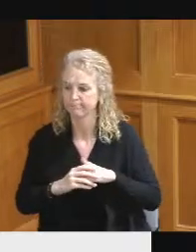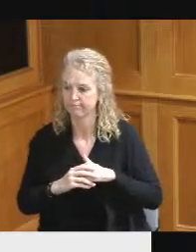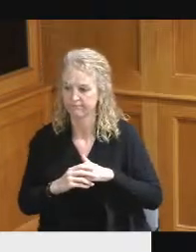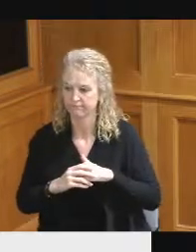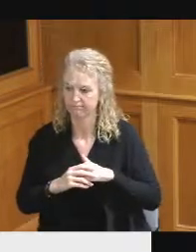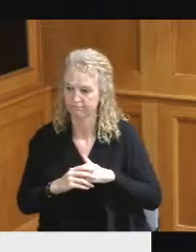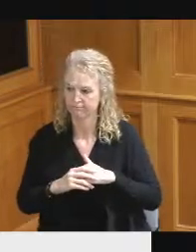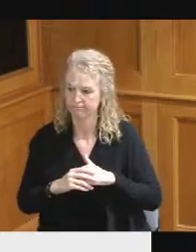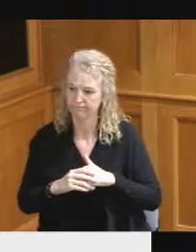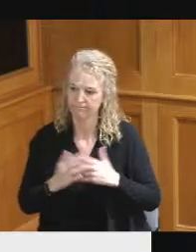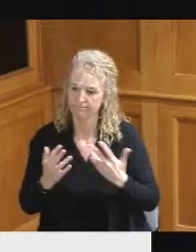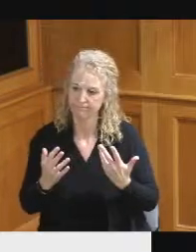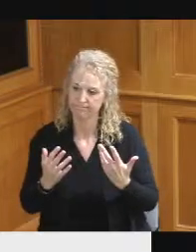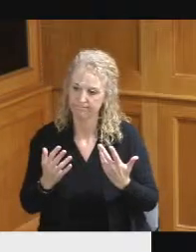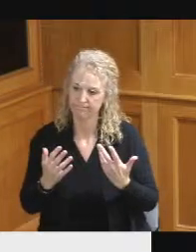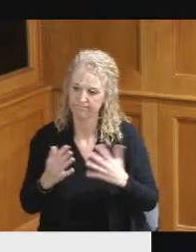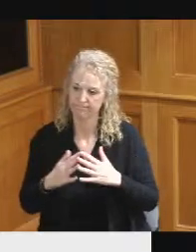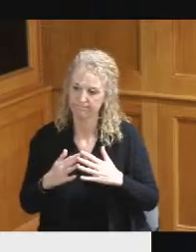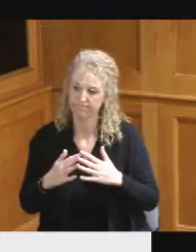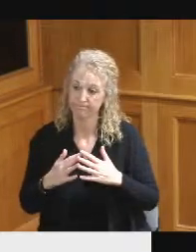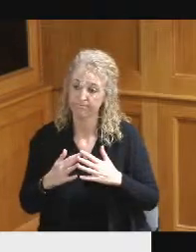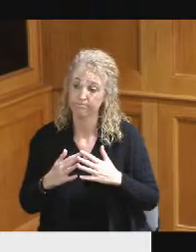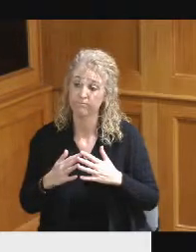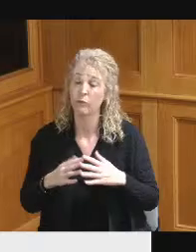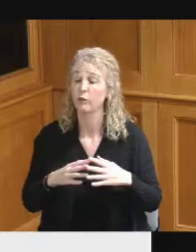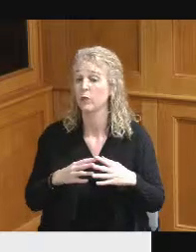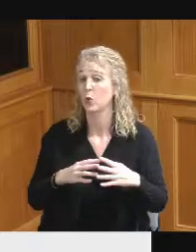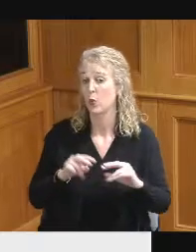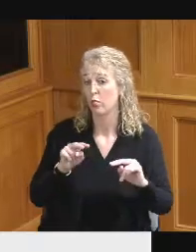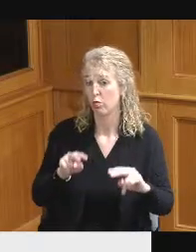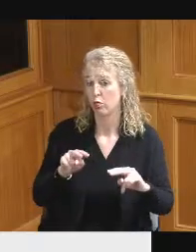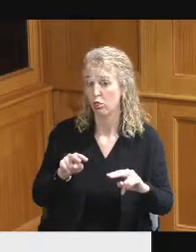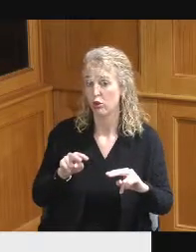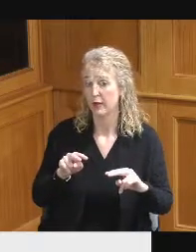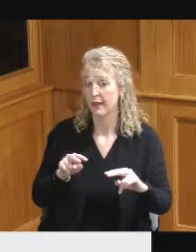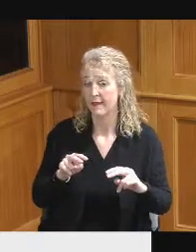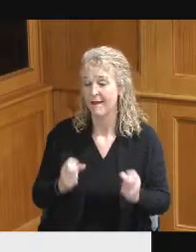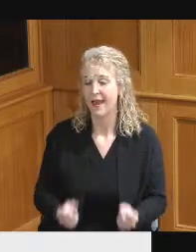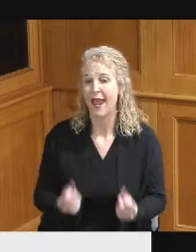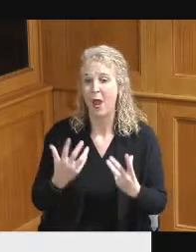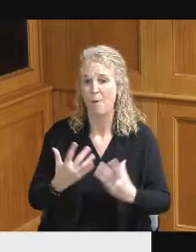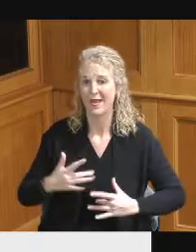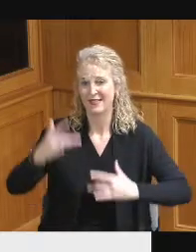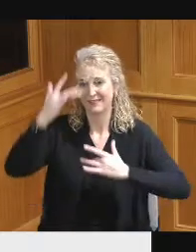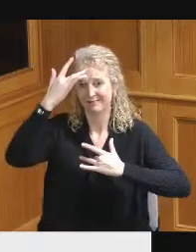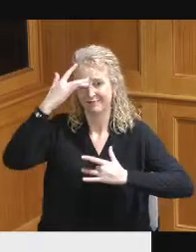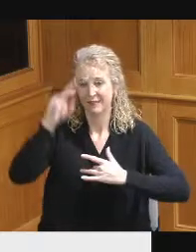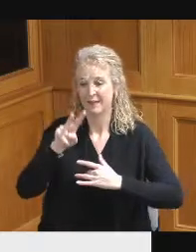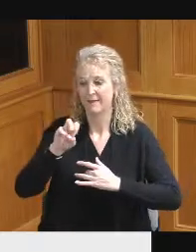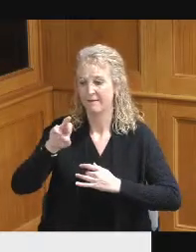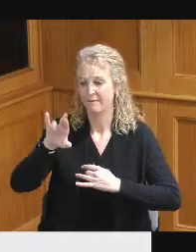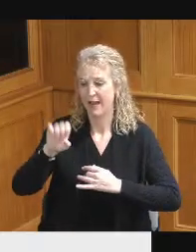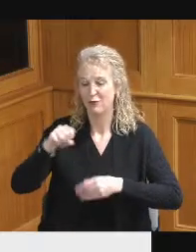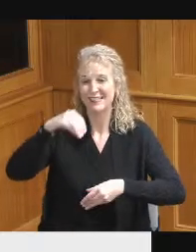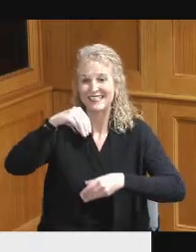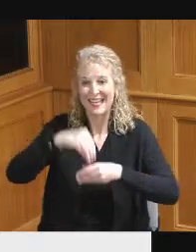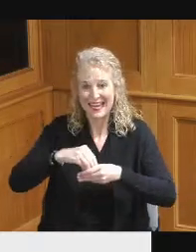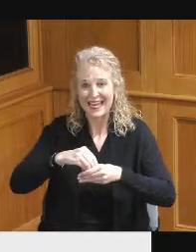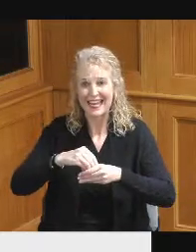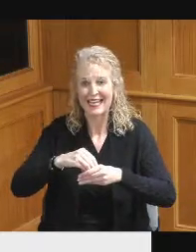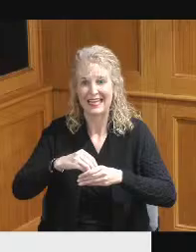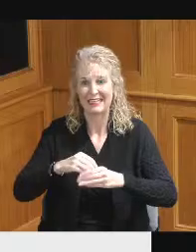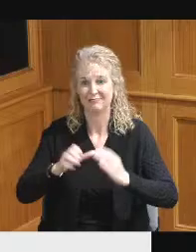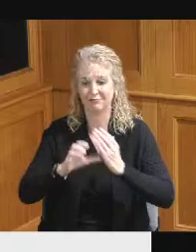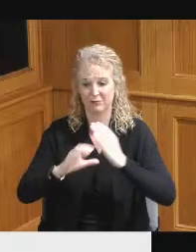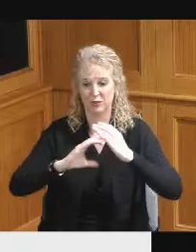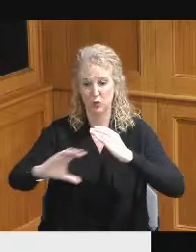for preparedness reasons. We also monitor the amount of virus circulating in wastewater.